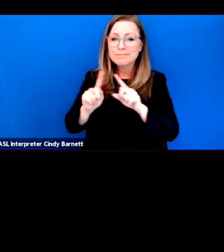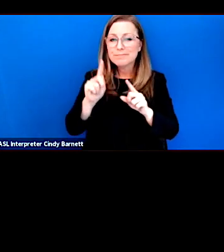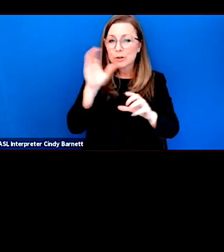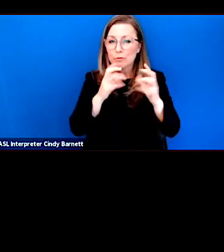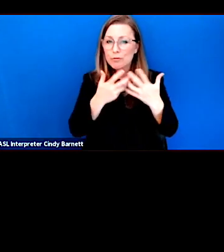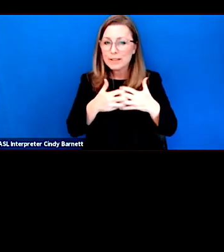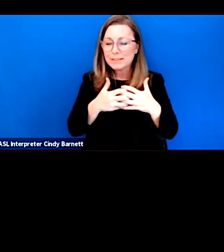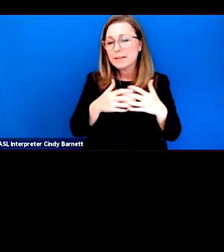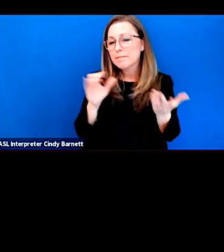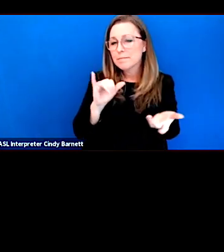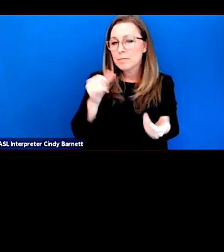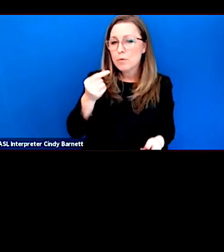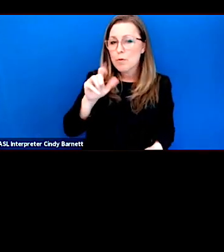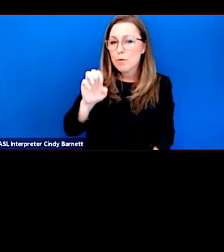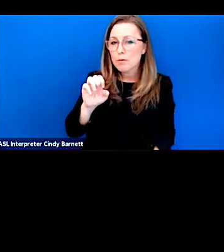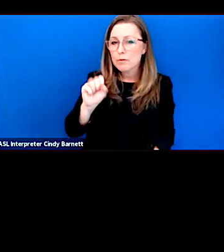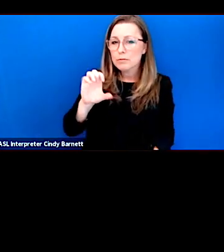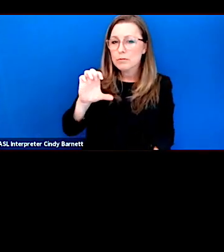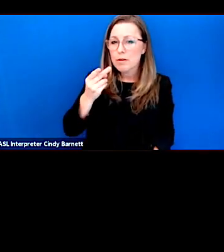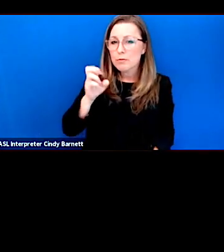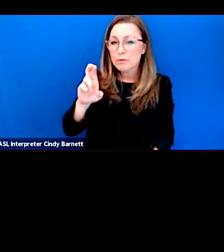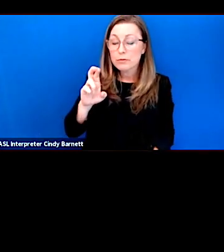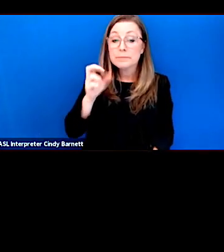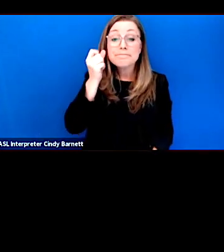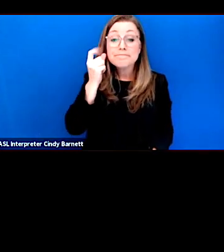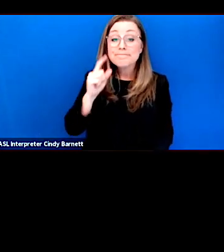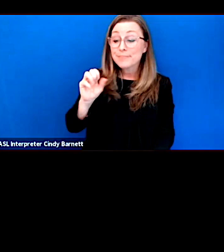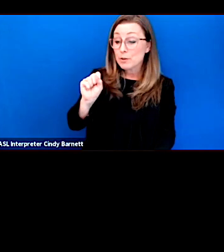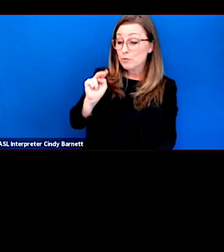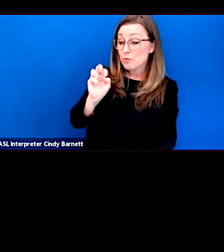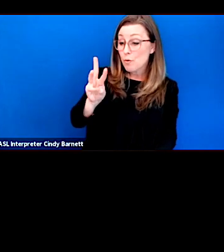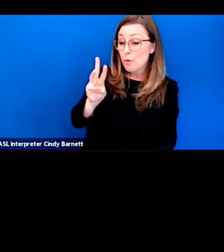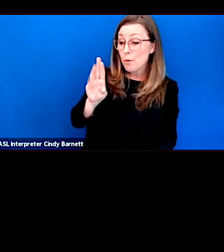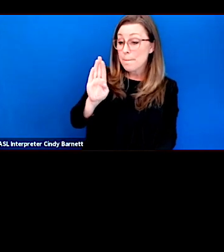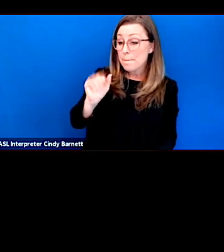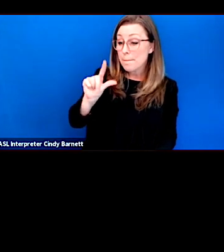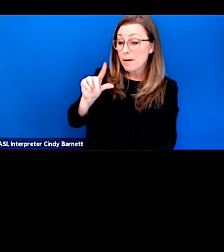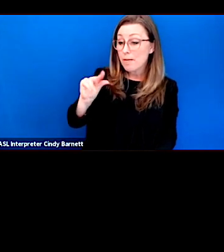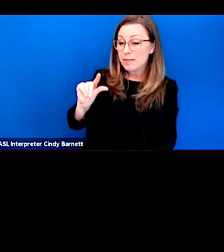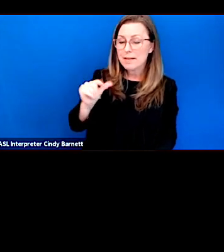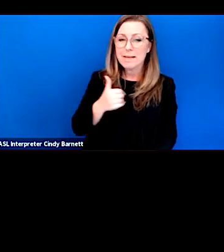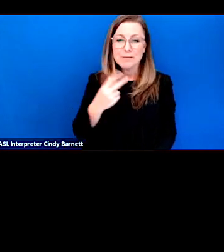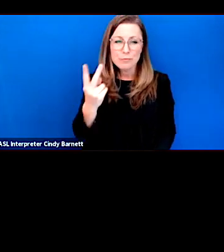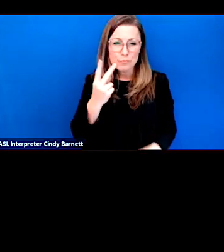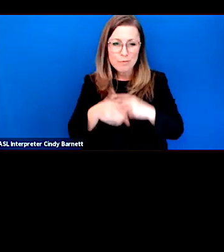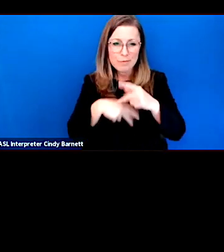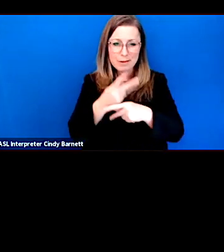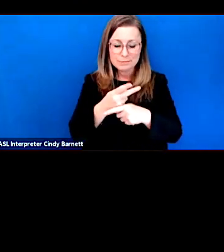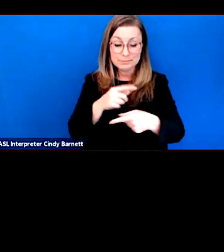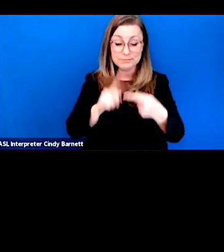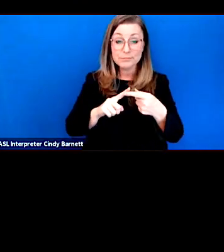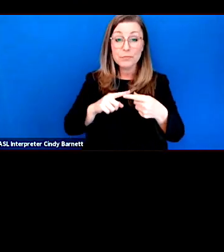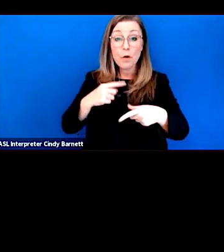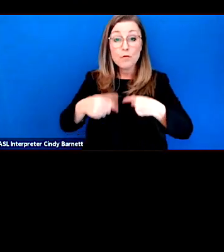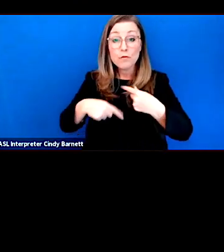other, and they are called forward snowballing and backward snowballing, and they can be done in any order you choose. For